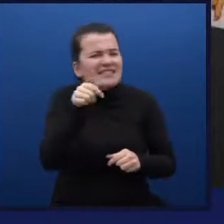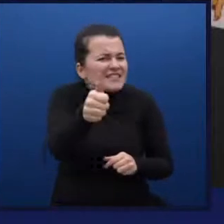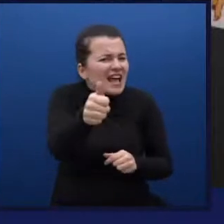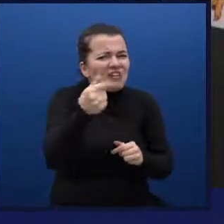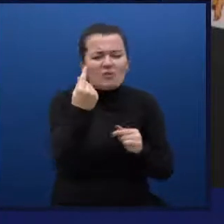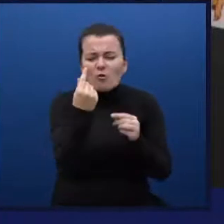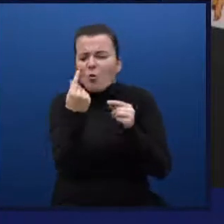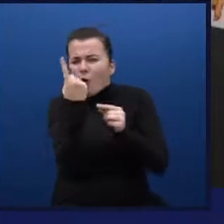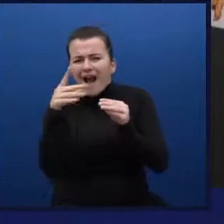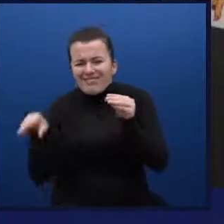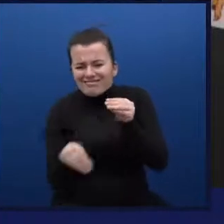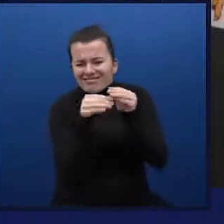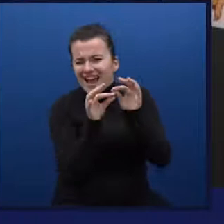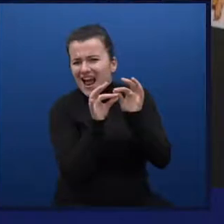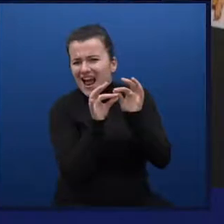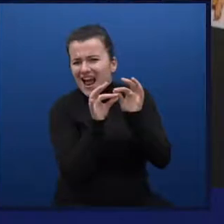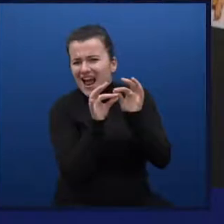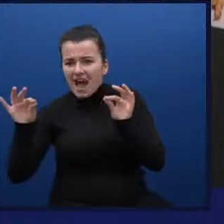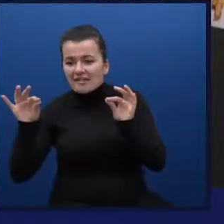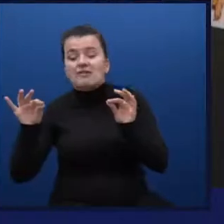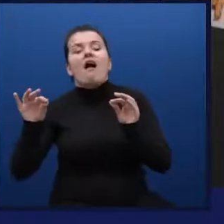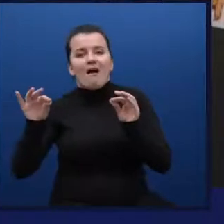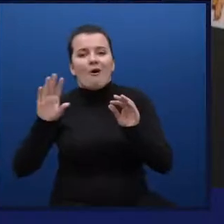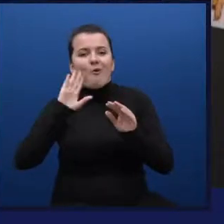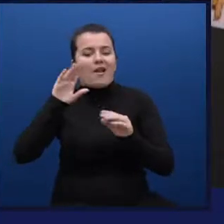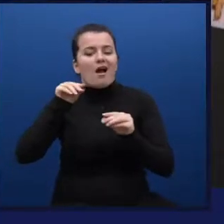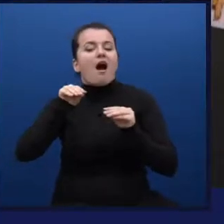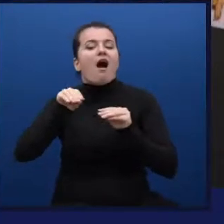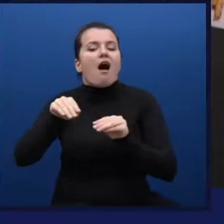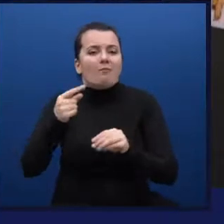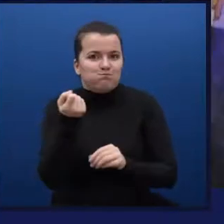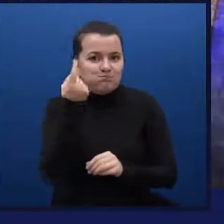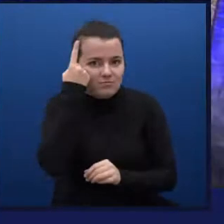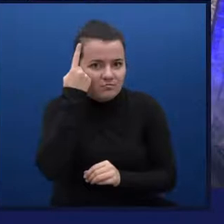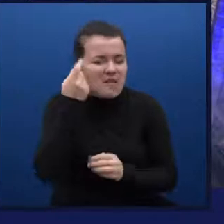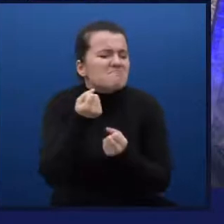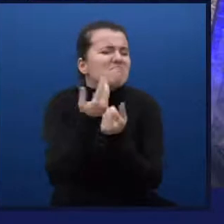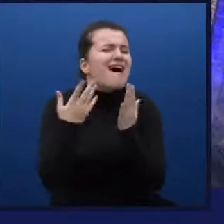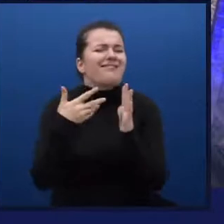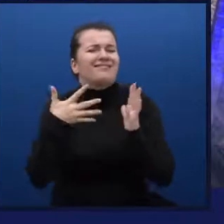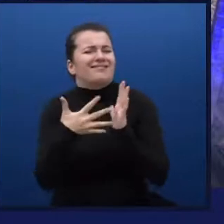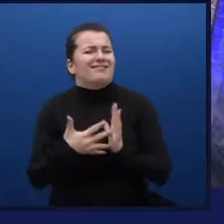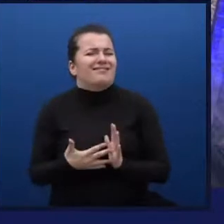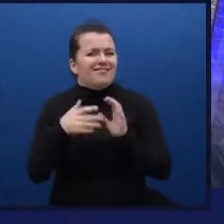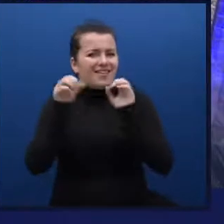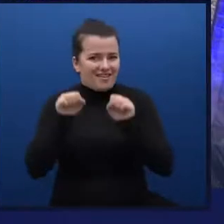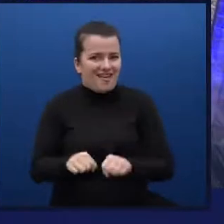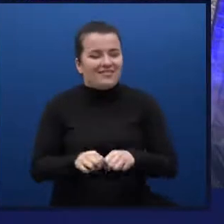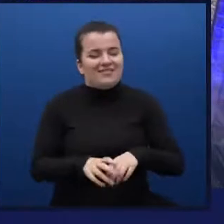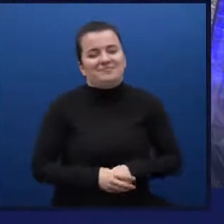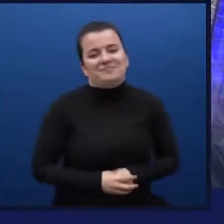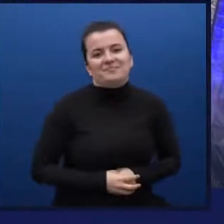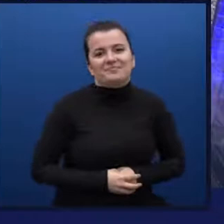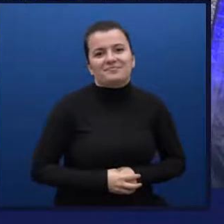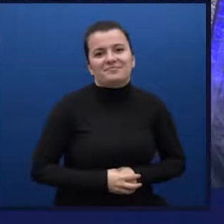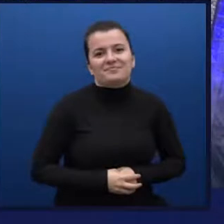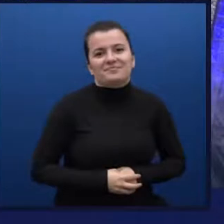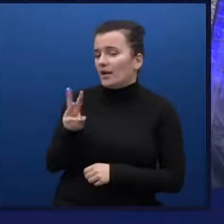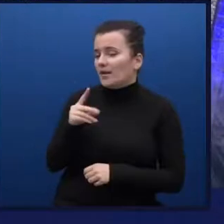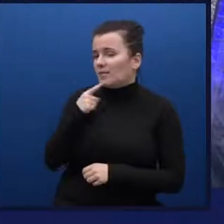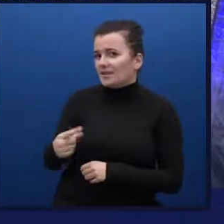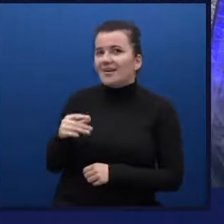to test a lot of things like that. Yeah. Yeah, it sounds, I mean,